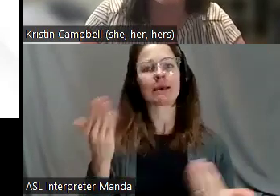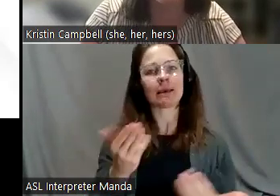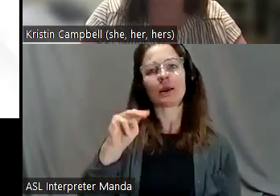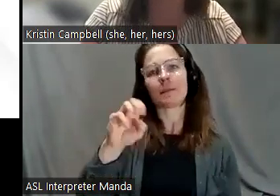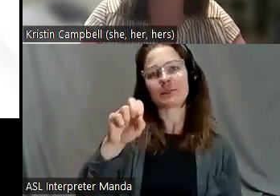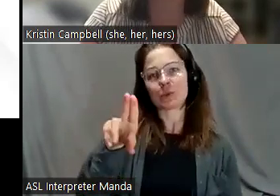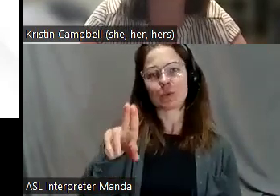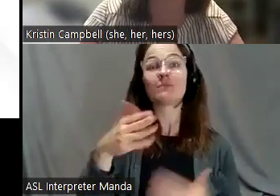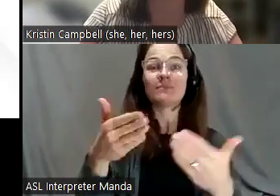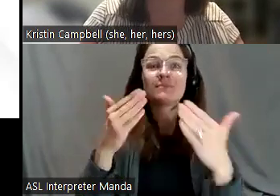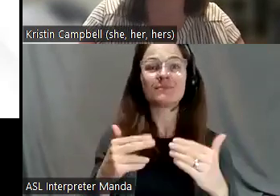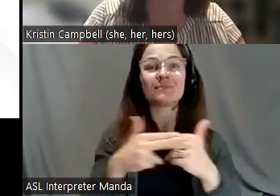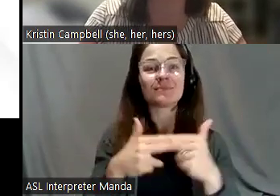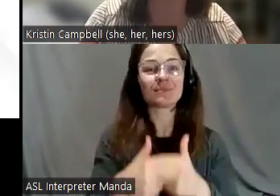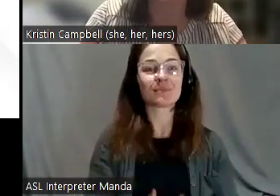Next slide, please.